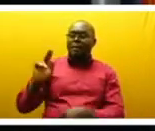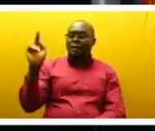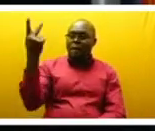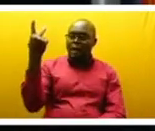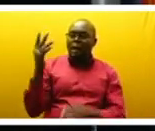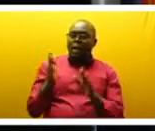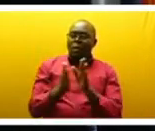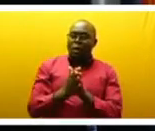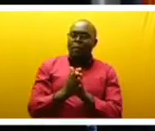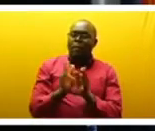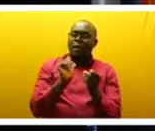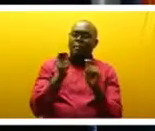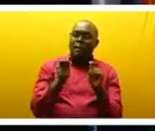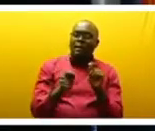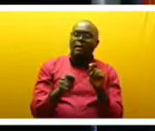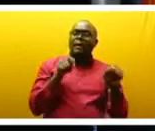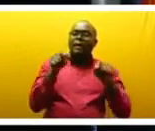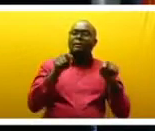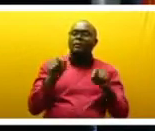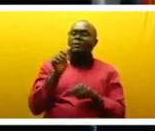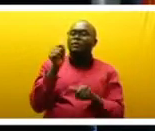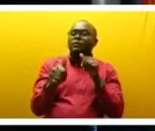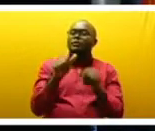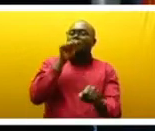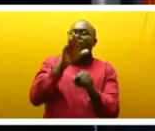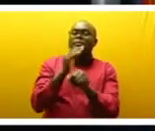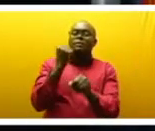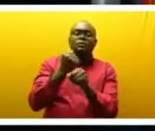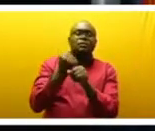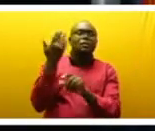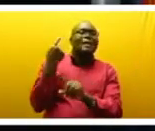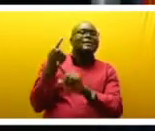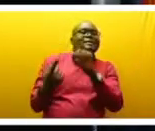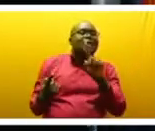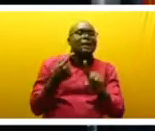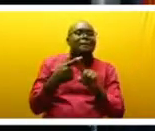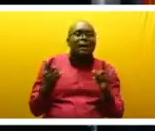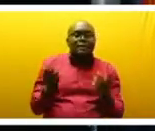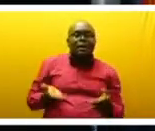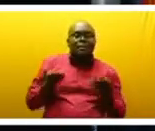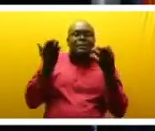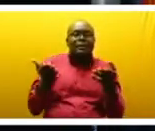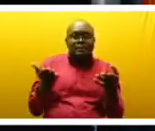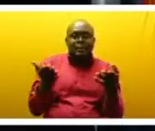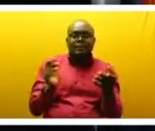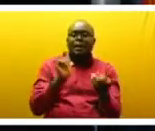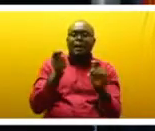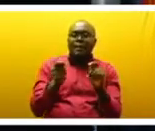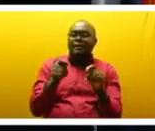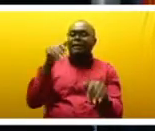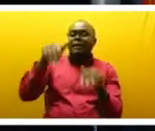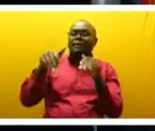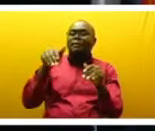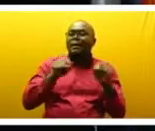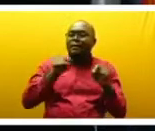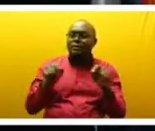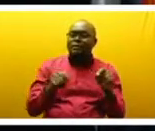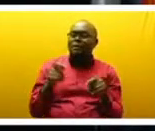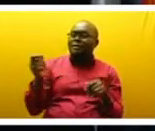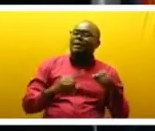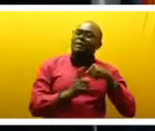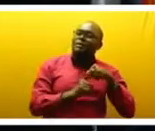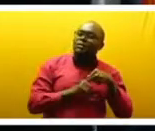with amended regulations, which they promised to do last year, but presented amended regulations in June or July